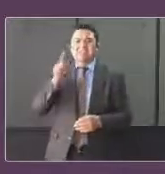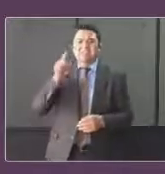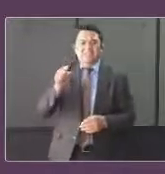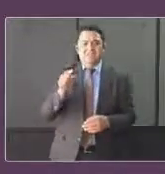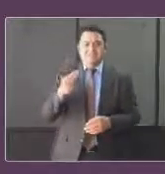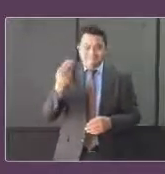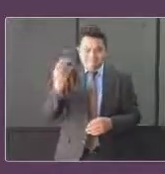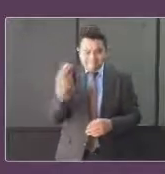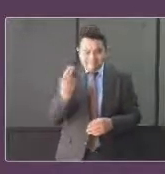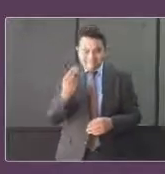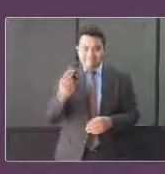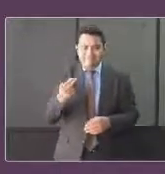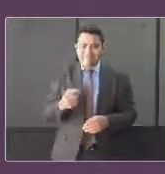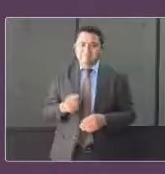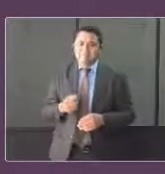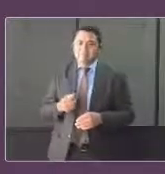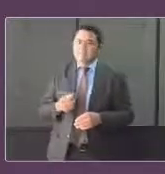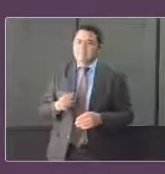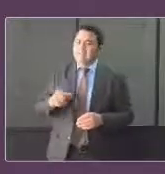jurisprudence, which is